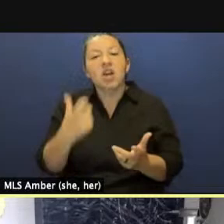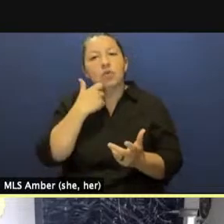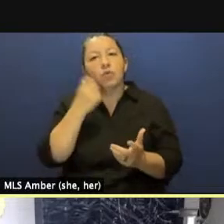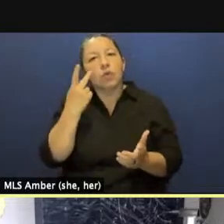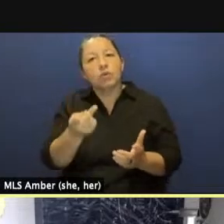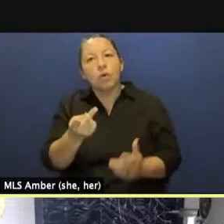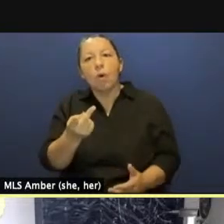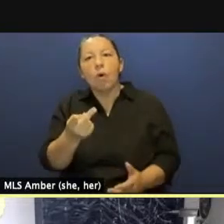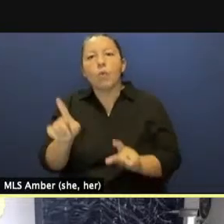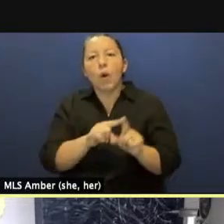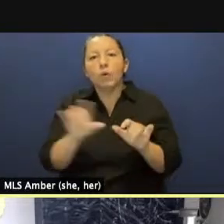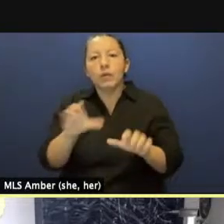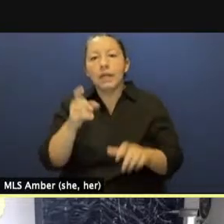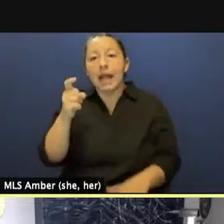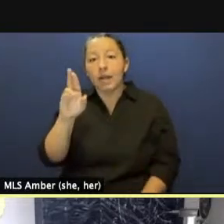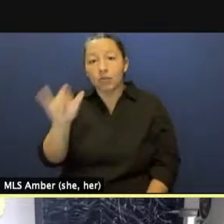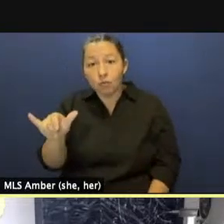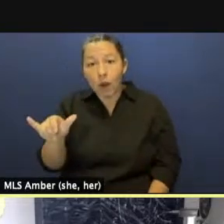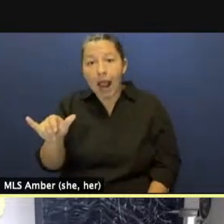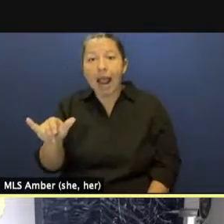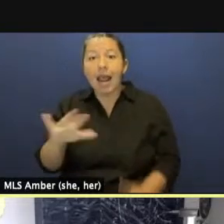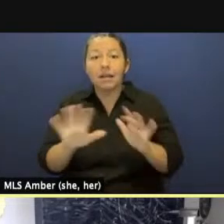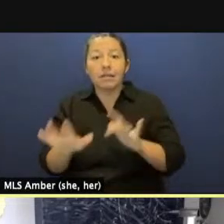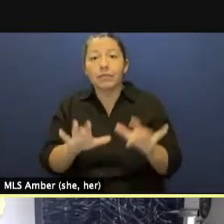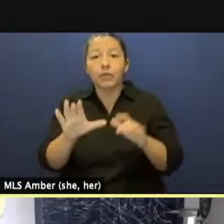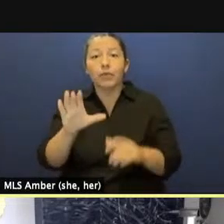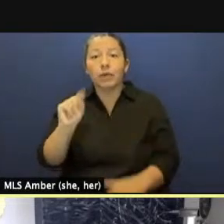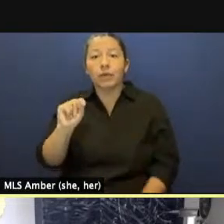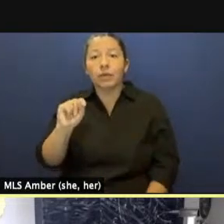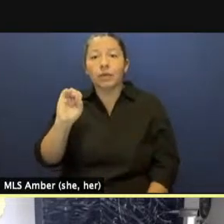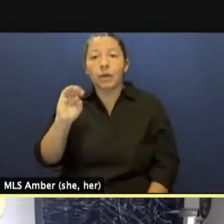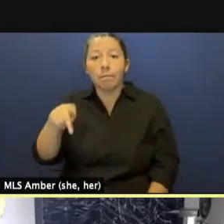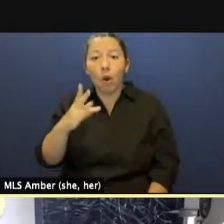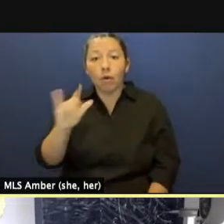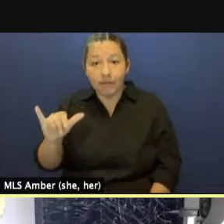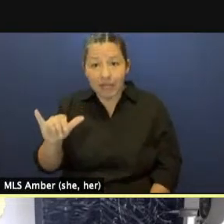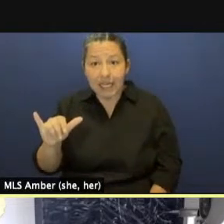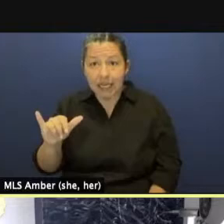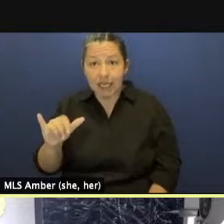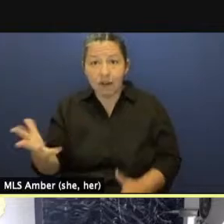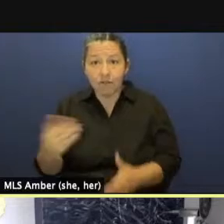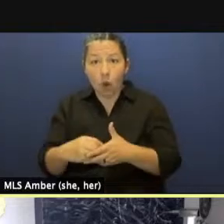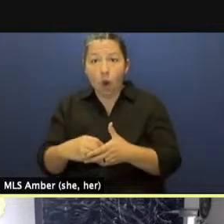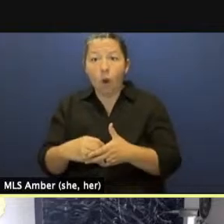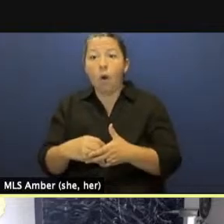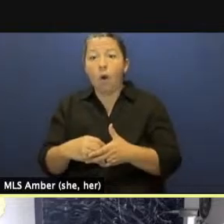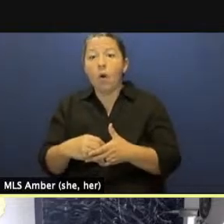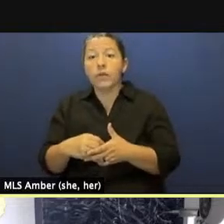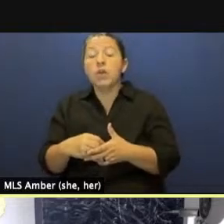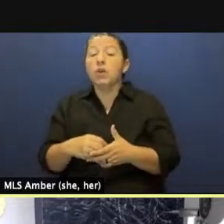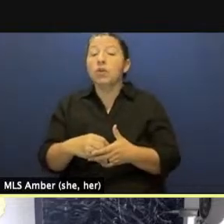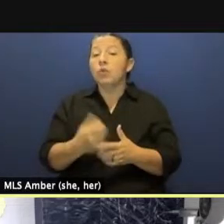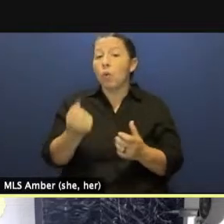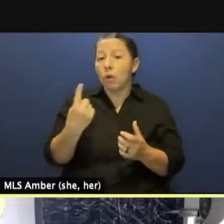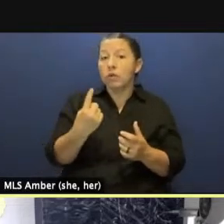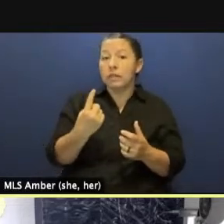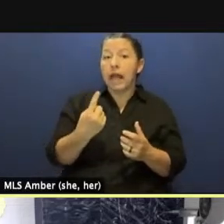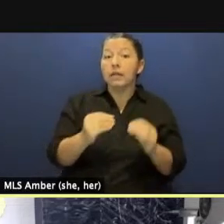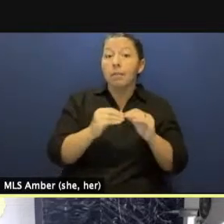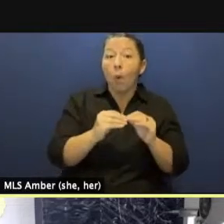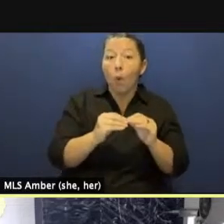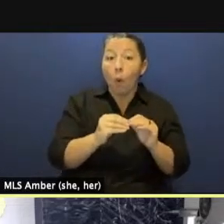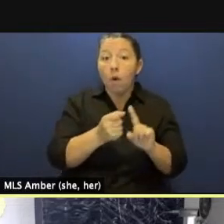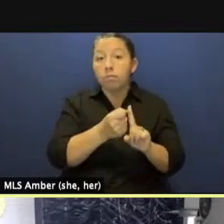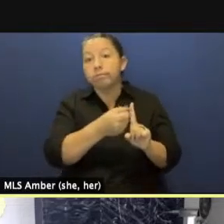did X-ray computed tomography on this core, which again illustrates a lot of stratigraphy. More recently,